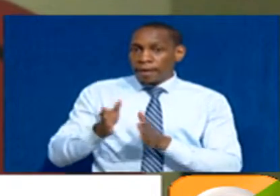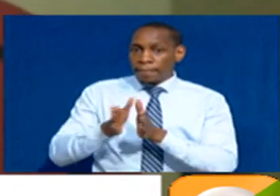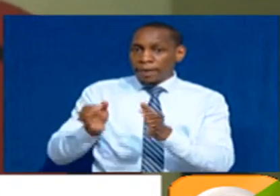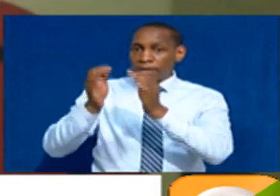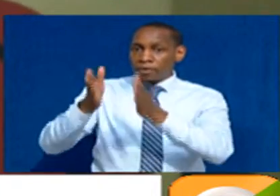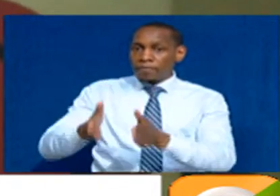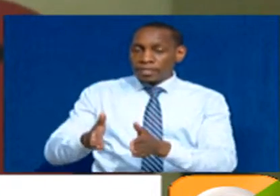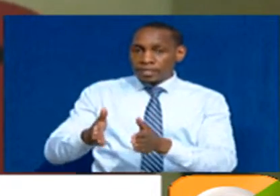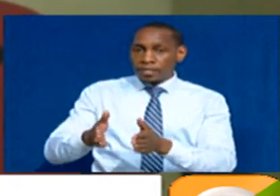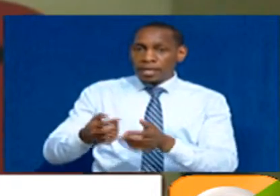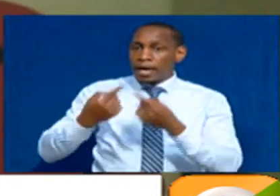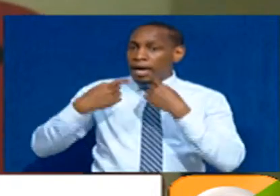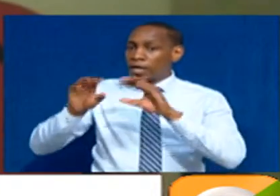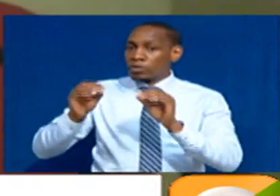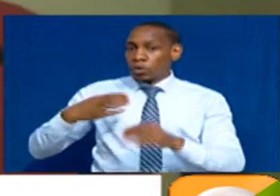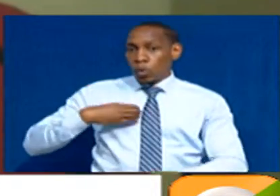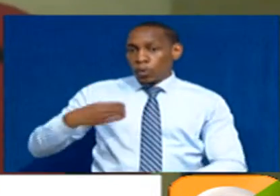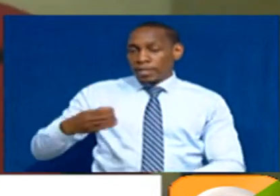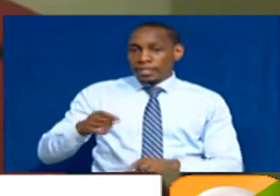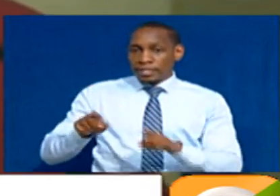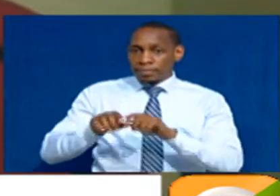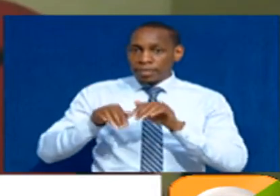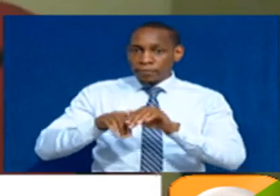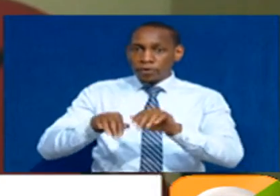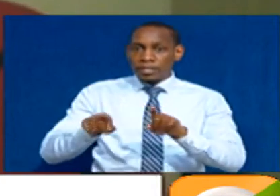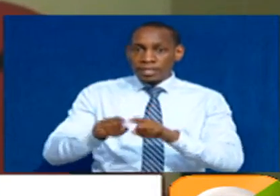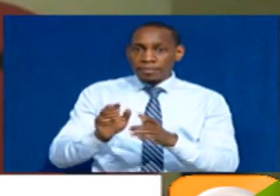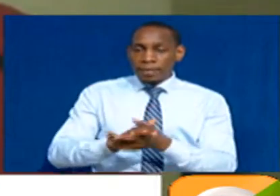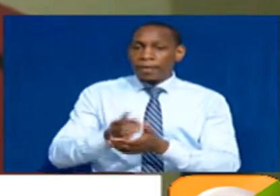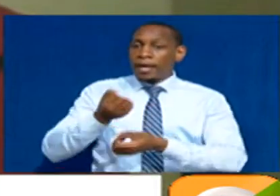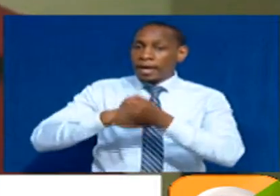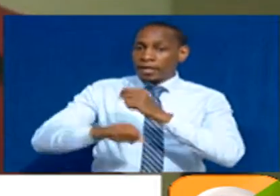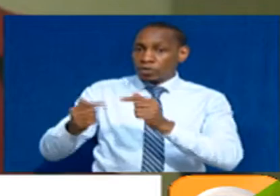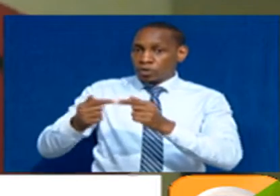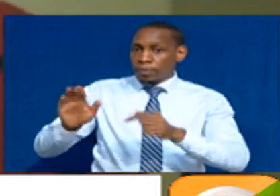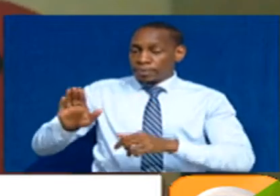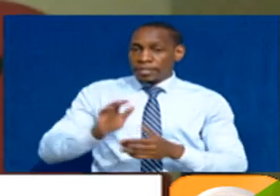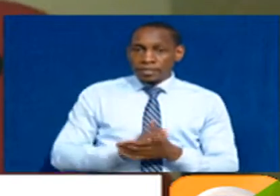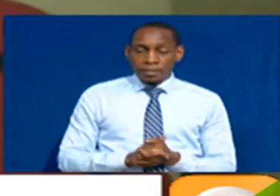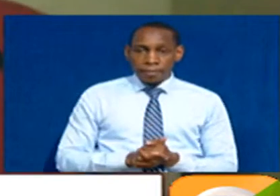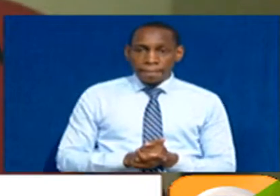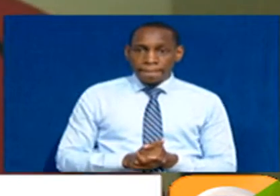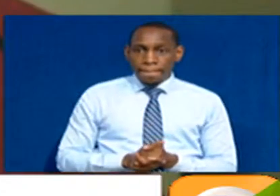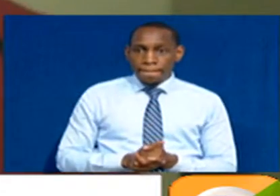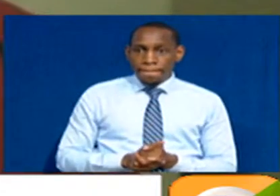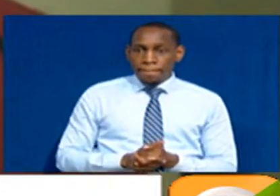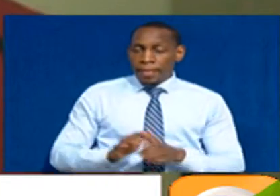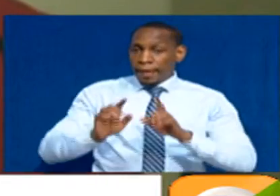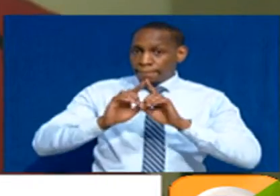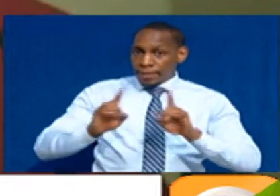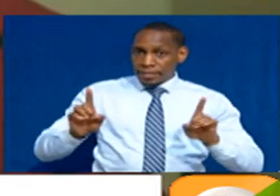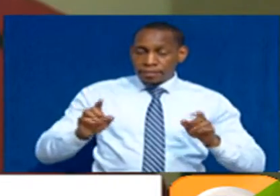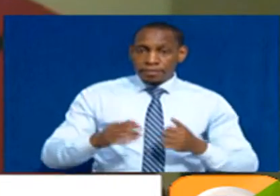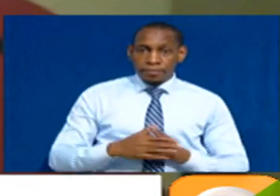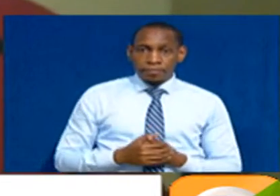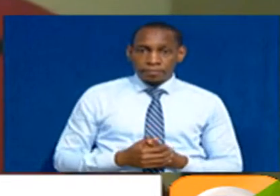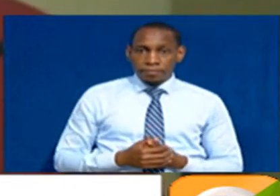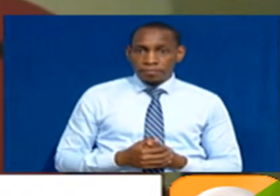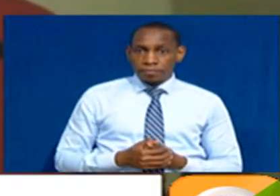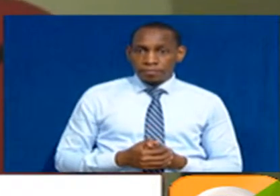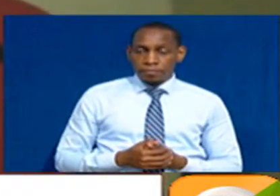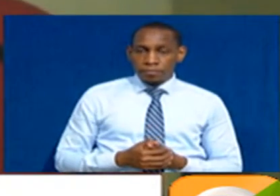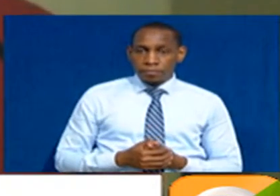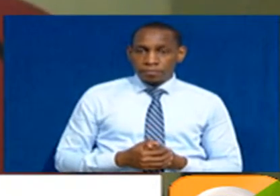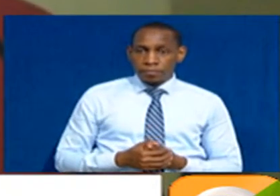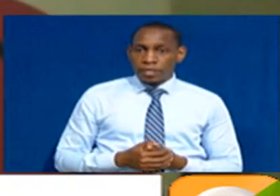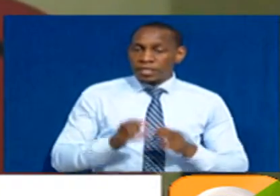public officers hadn't declared their wealth as required, and there was supposed to be some action against them. I don't know whether that really happened. But it's actually